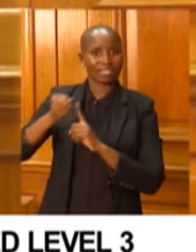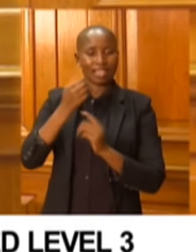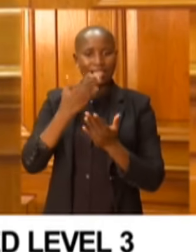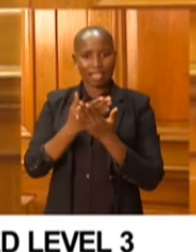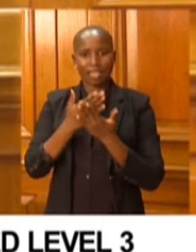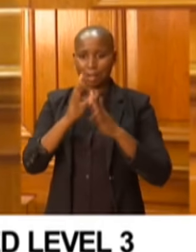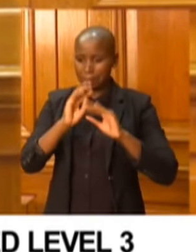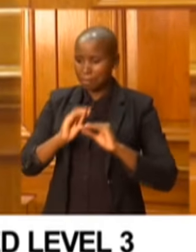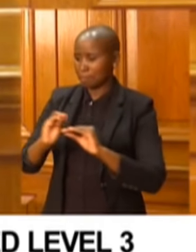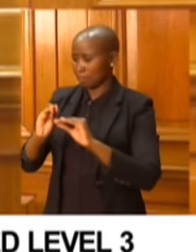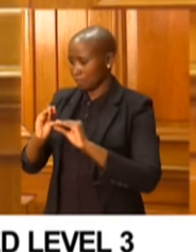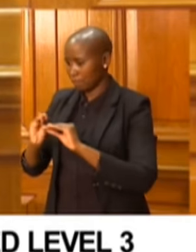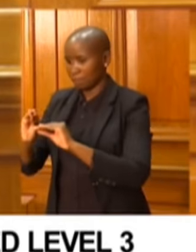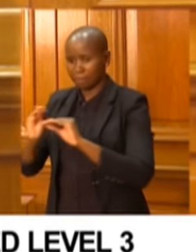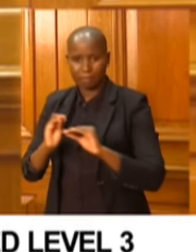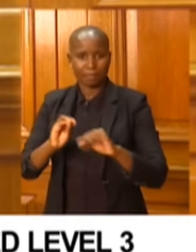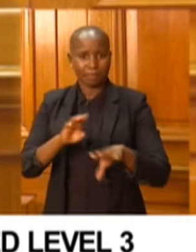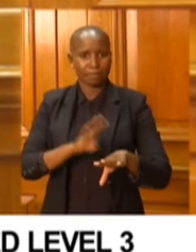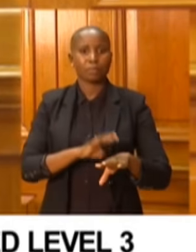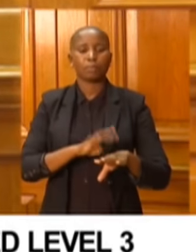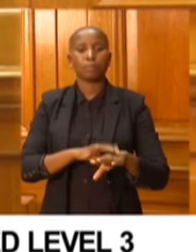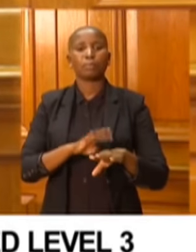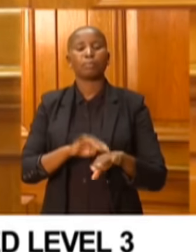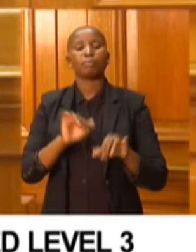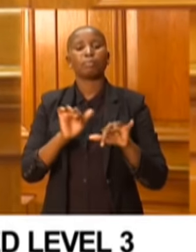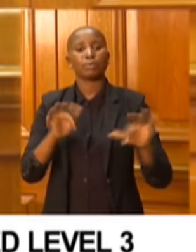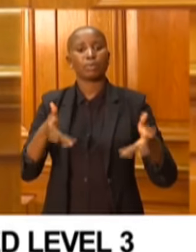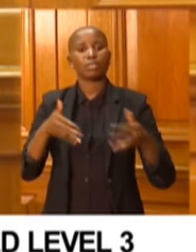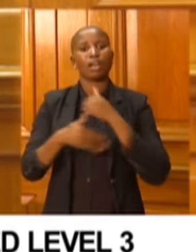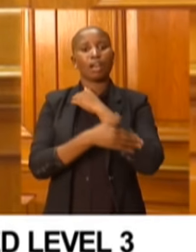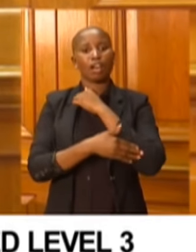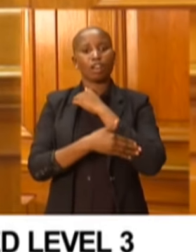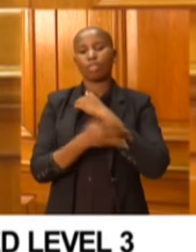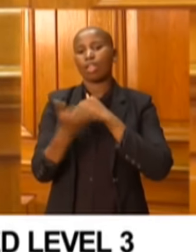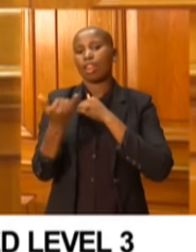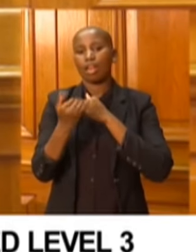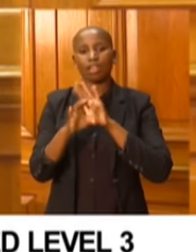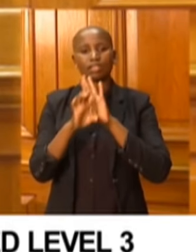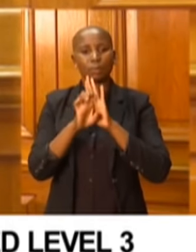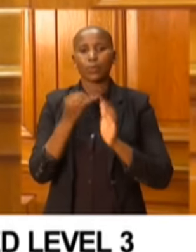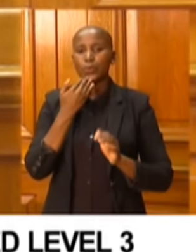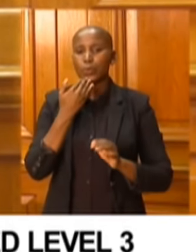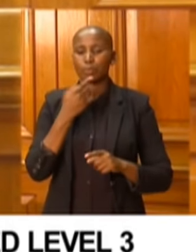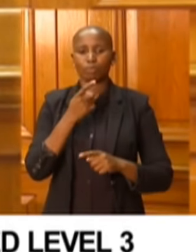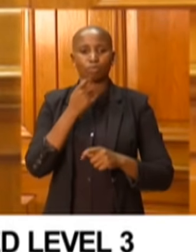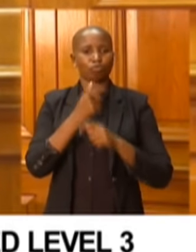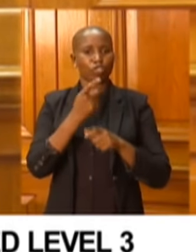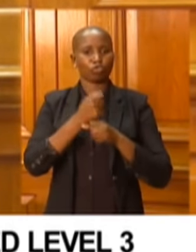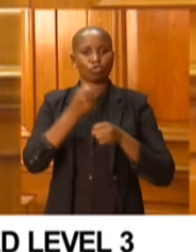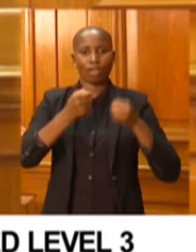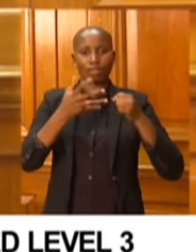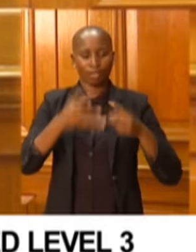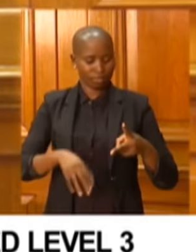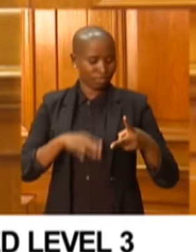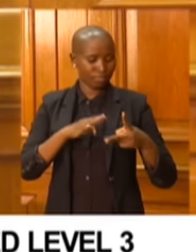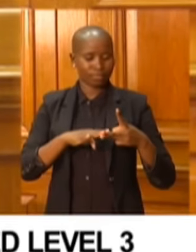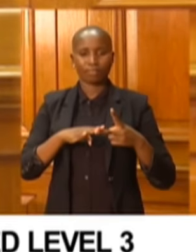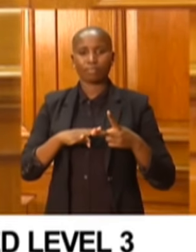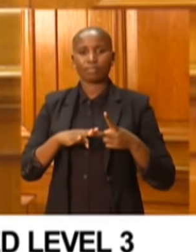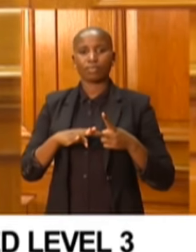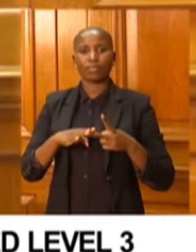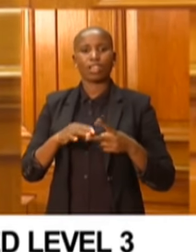a number of stakeholders in our country, for instance, taxi drivers and taxi marshals,